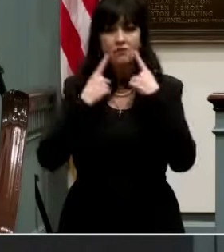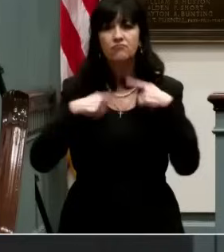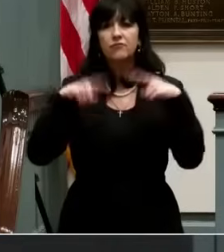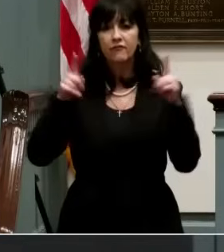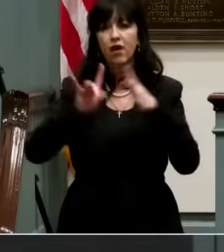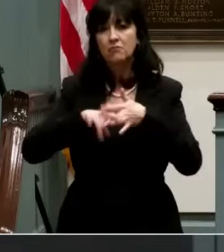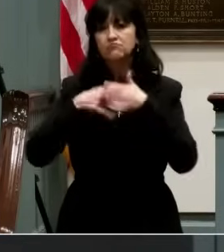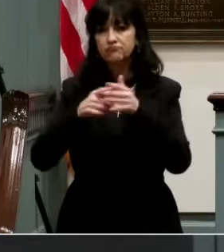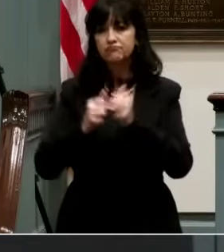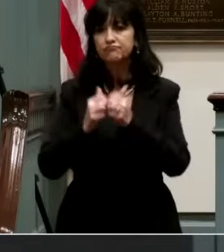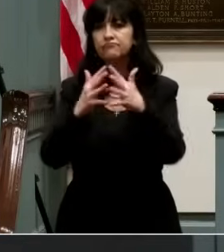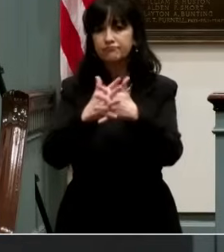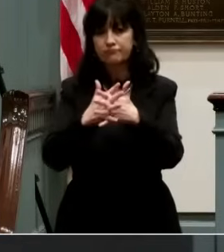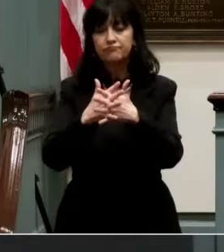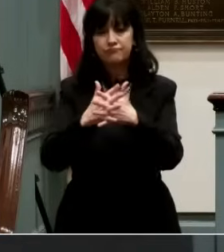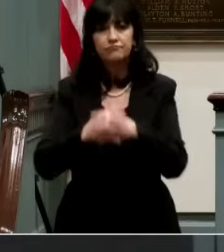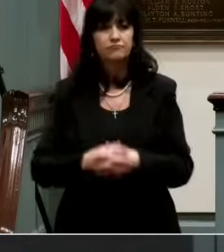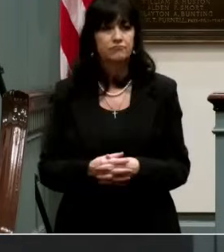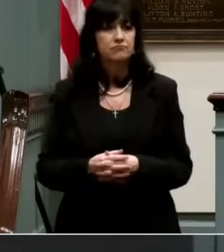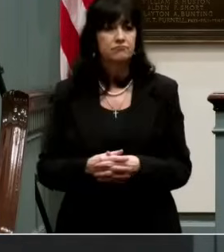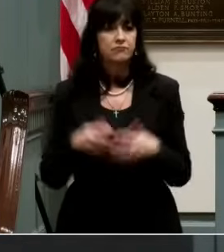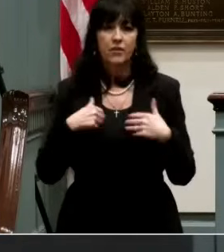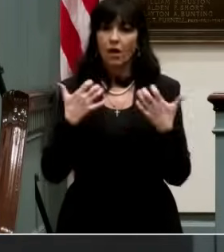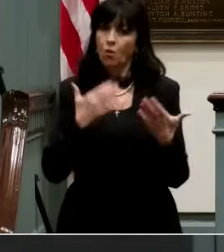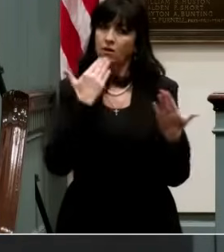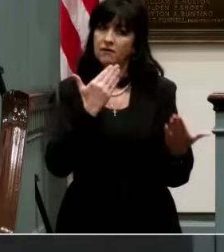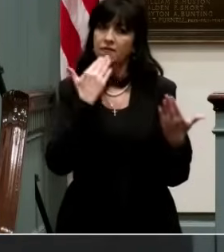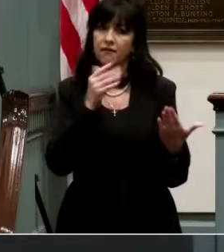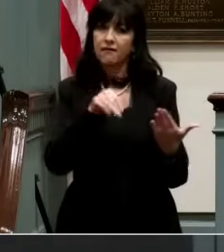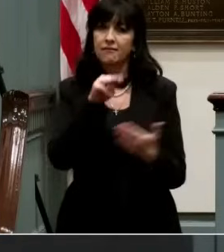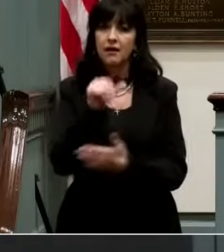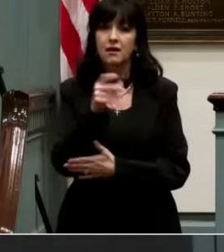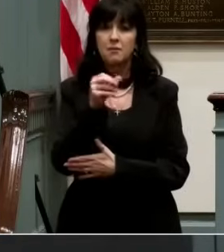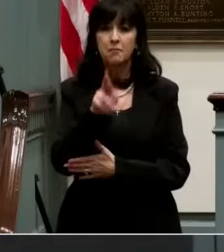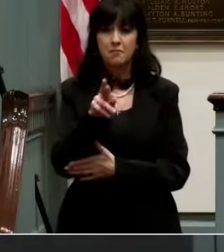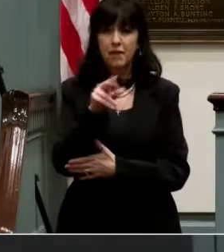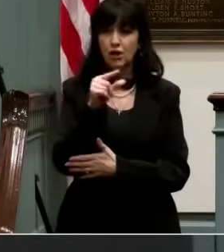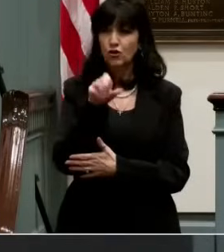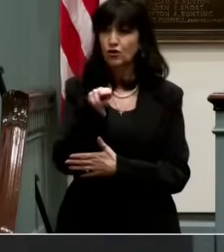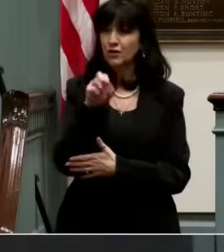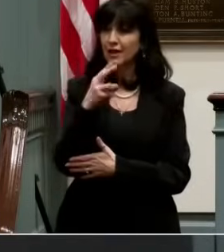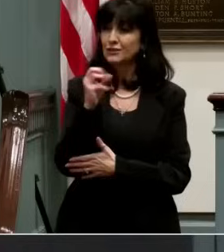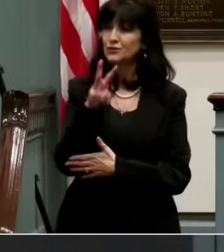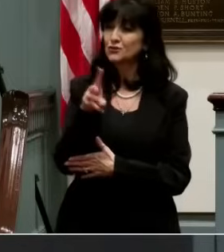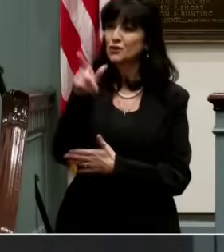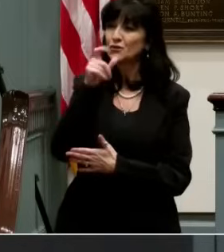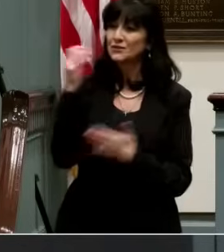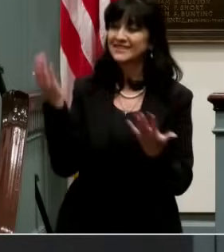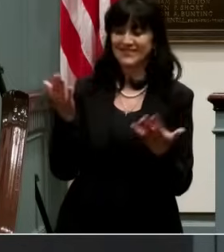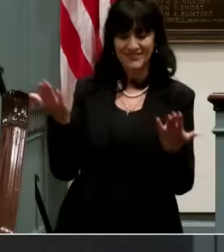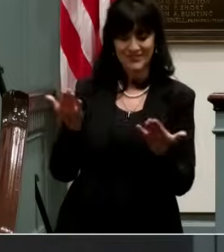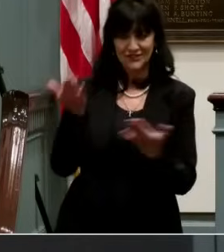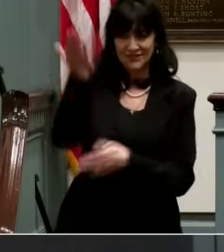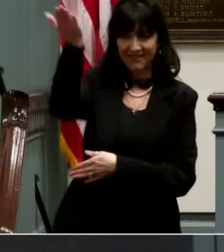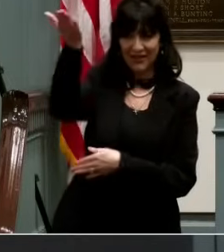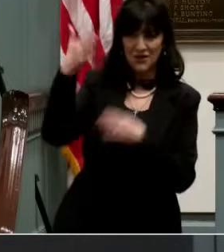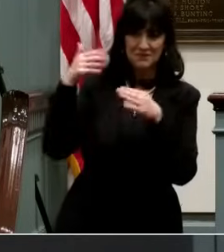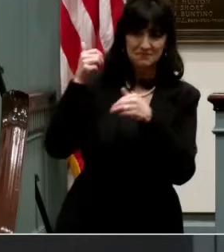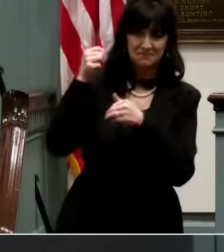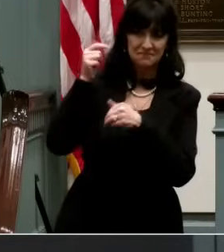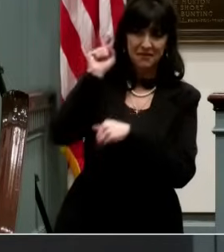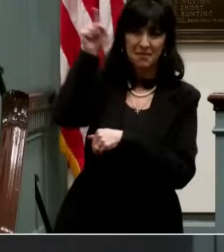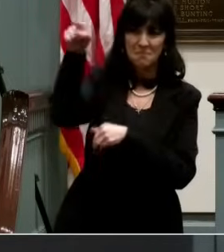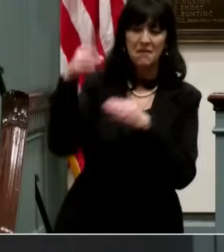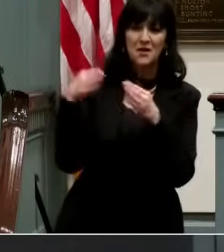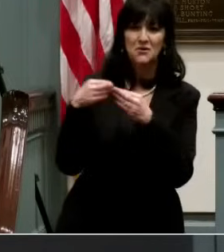recent years. And I want to thank Mayor Genshaw, who I understand is here somewhere in the back corner,